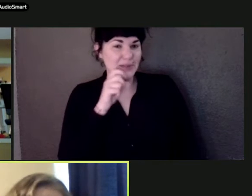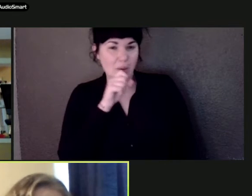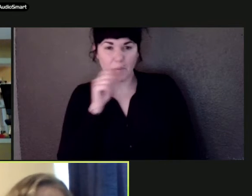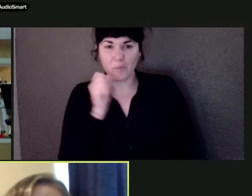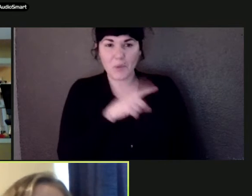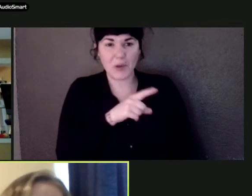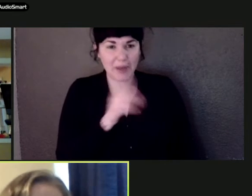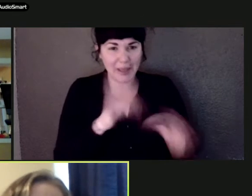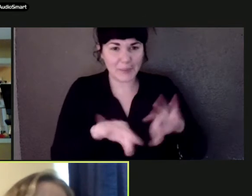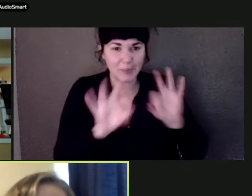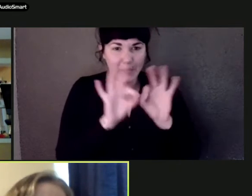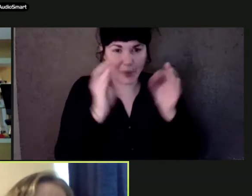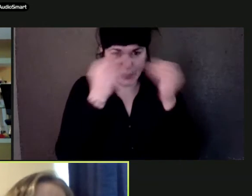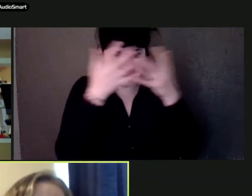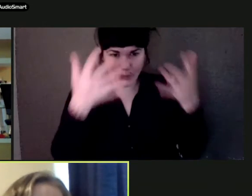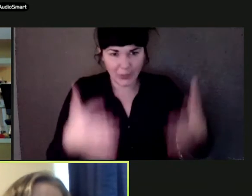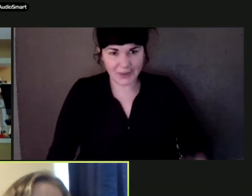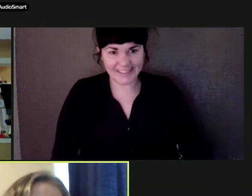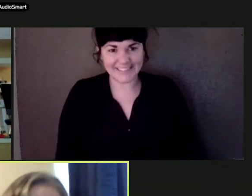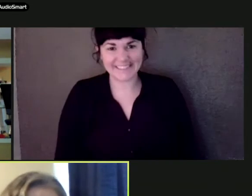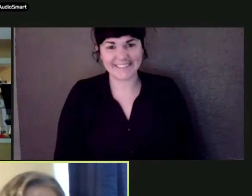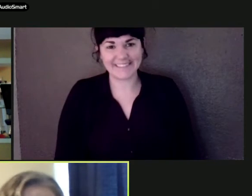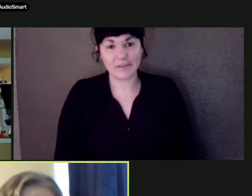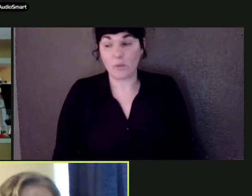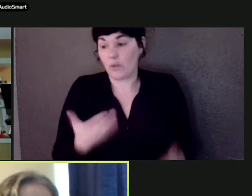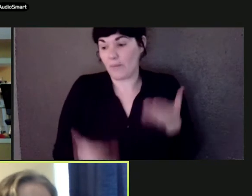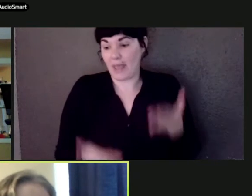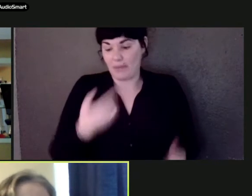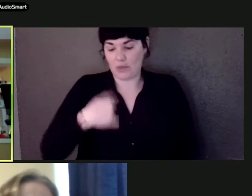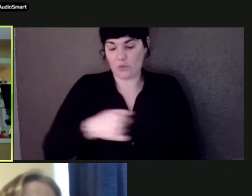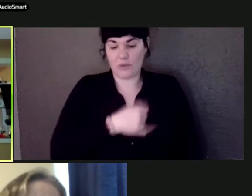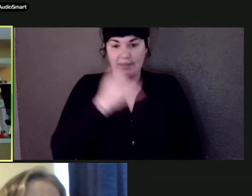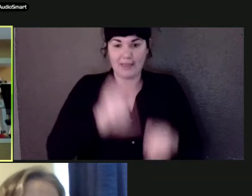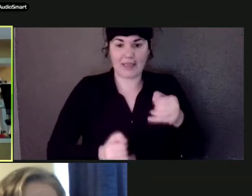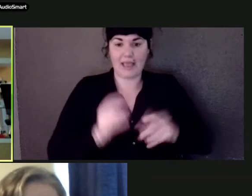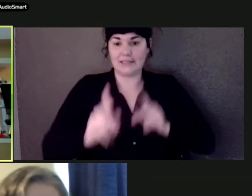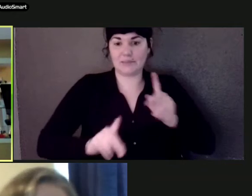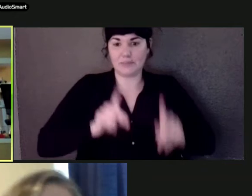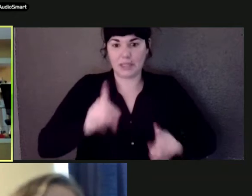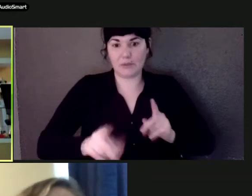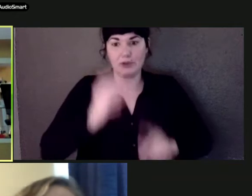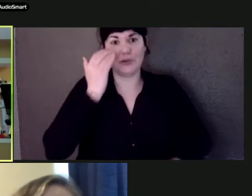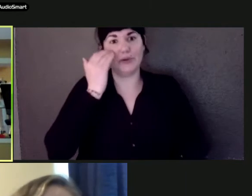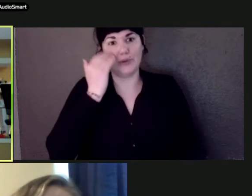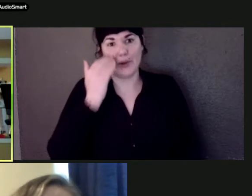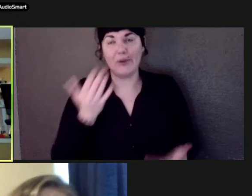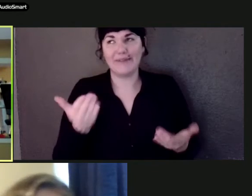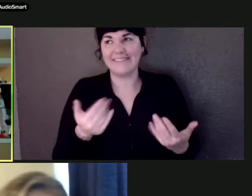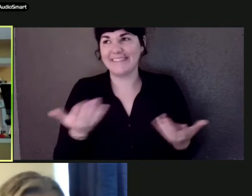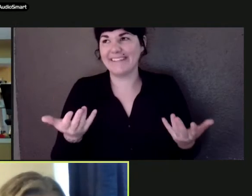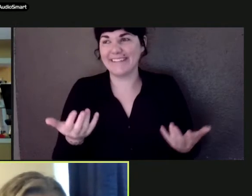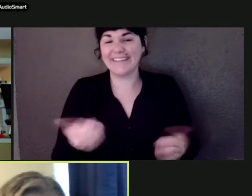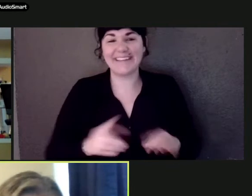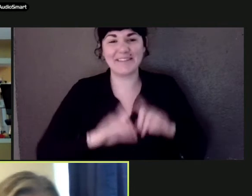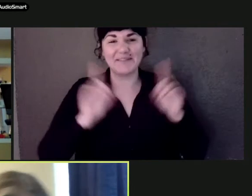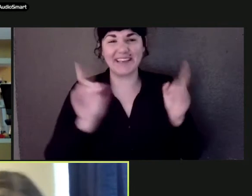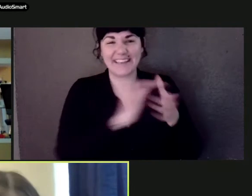that you're getting, well maybe, maybe we're the last to know actually, probably. But, congrats, congrats.